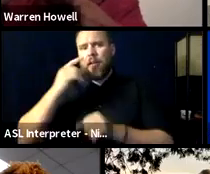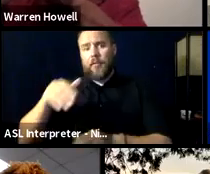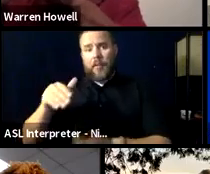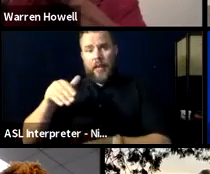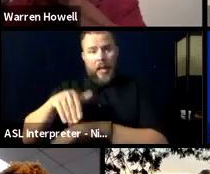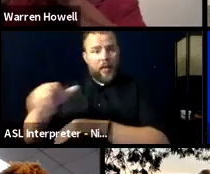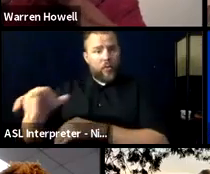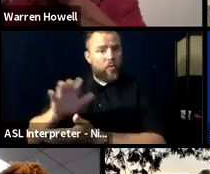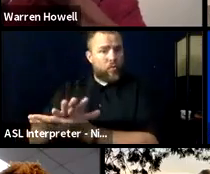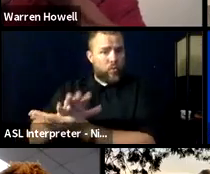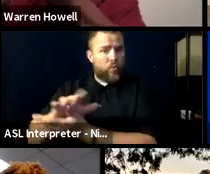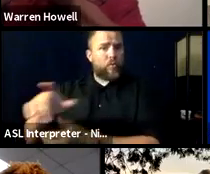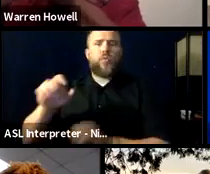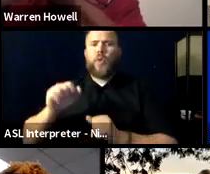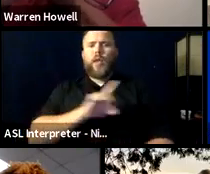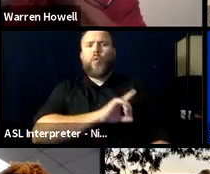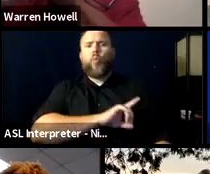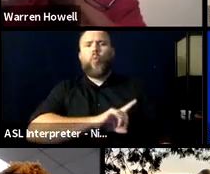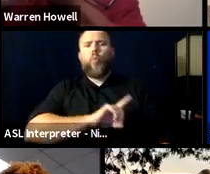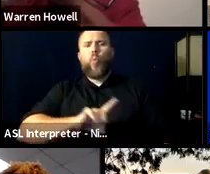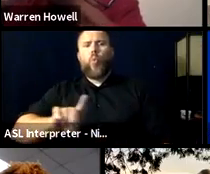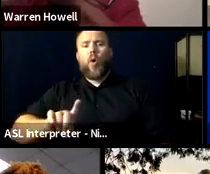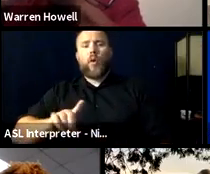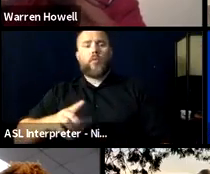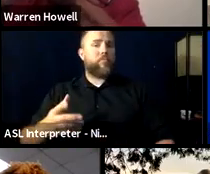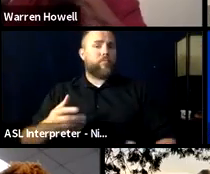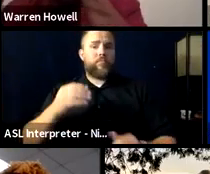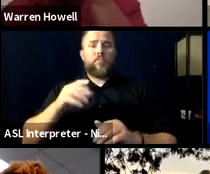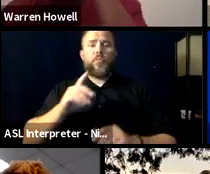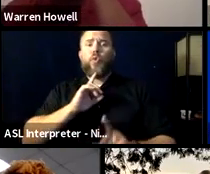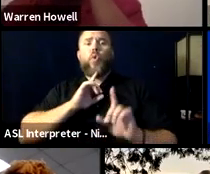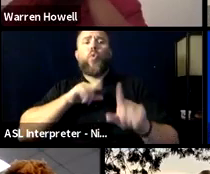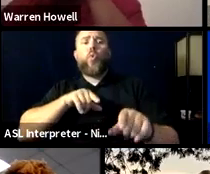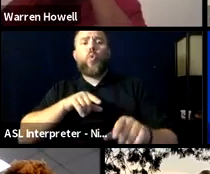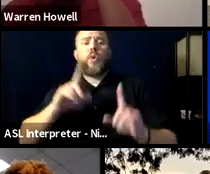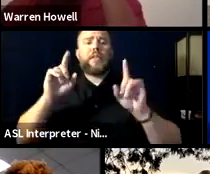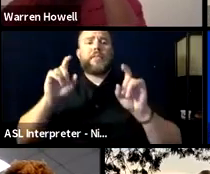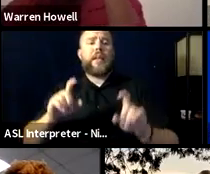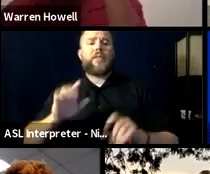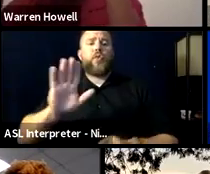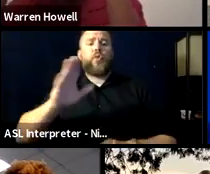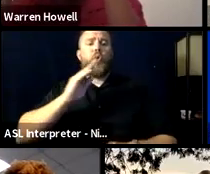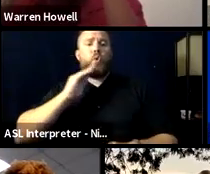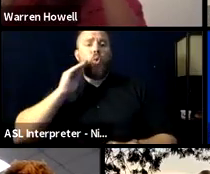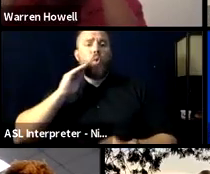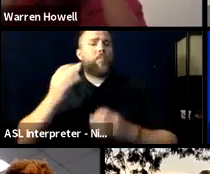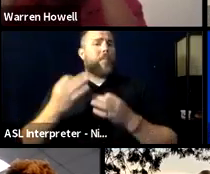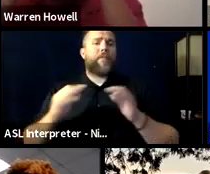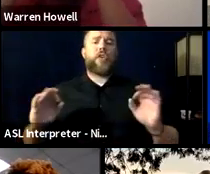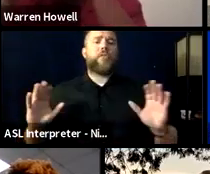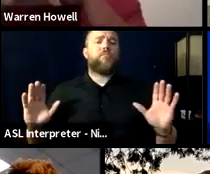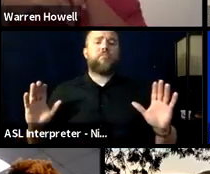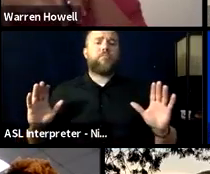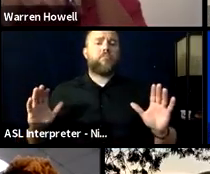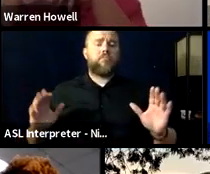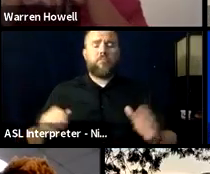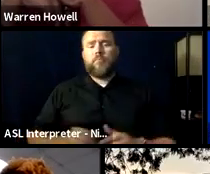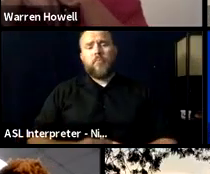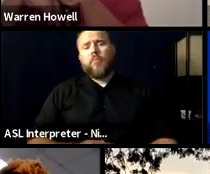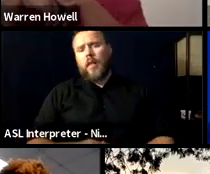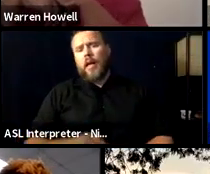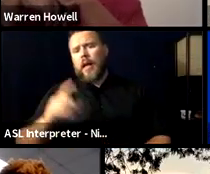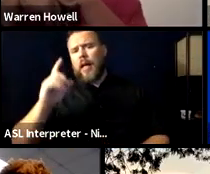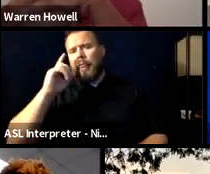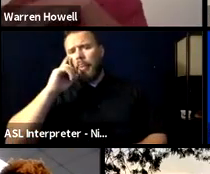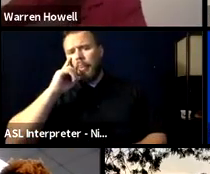up to them. You can actually order tests to be delivered to your home, and they are free. I think that